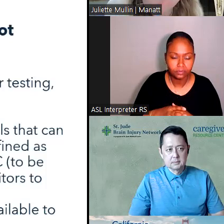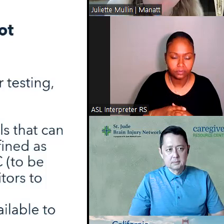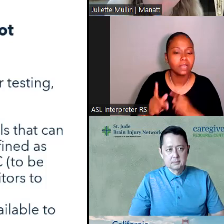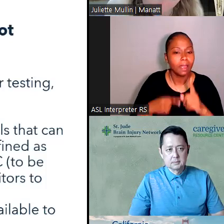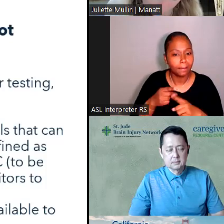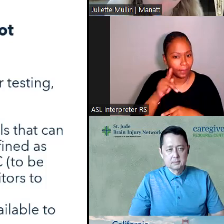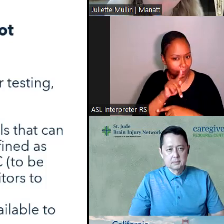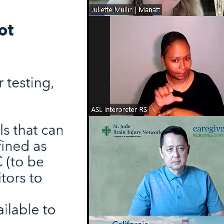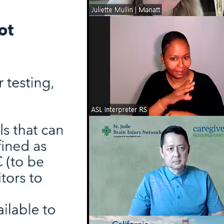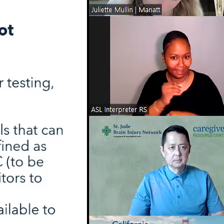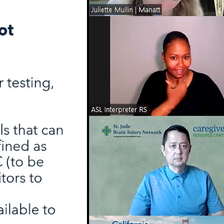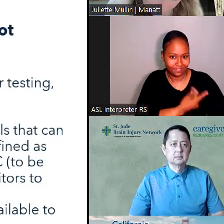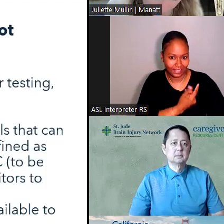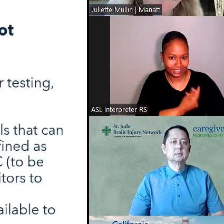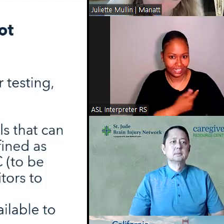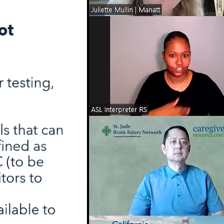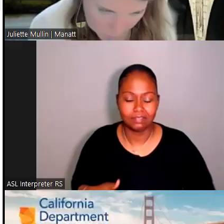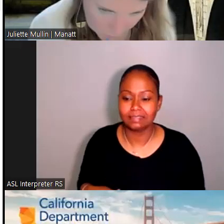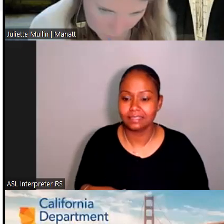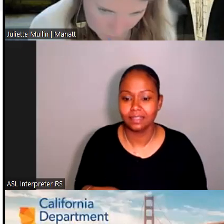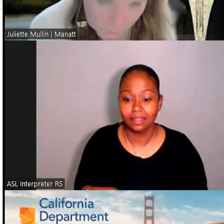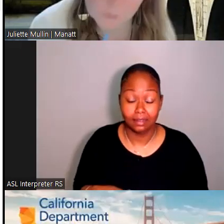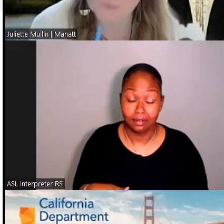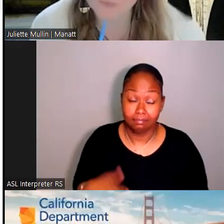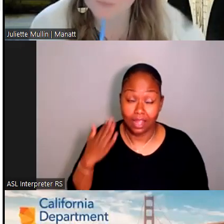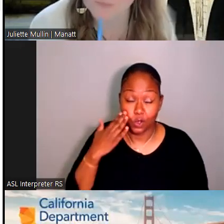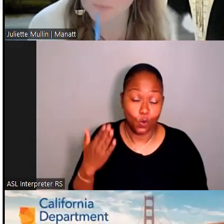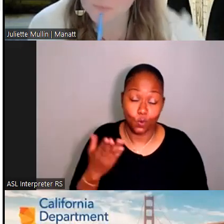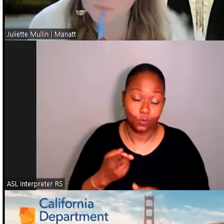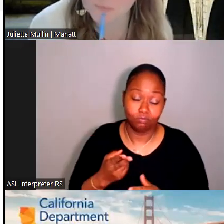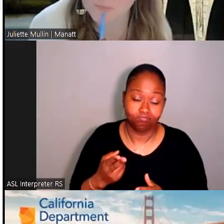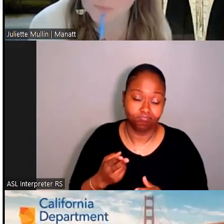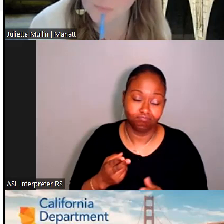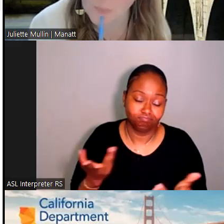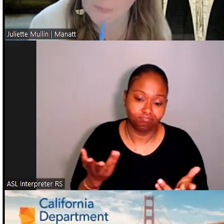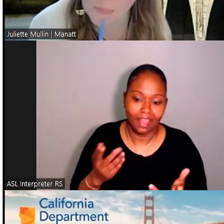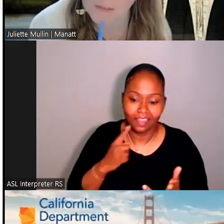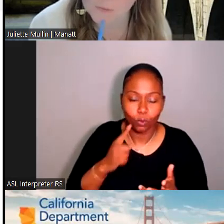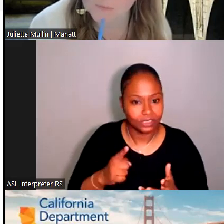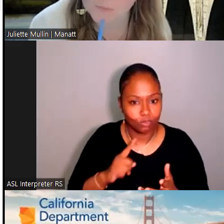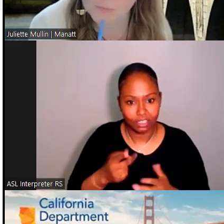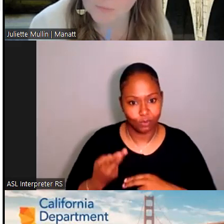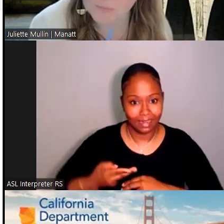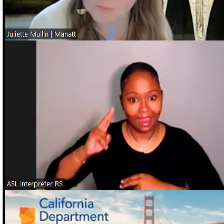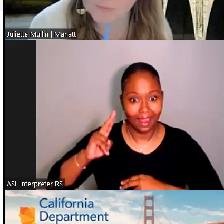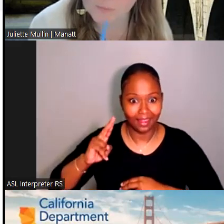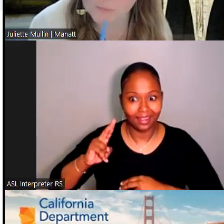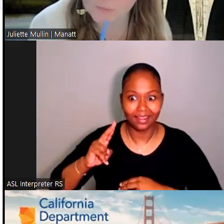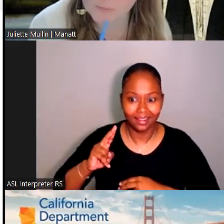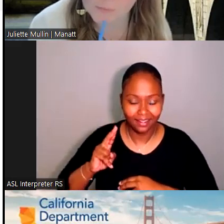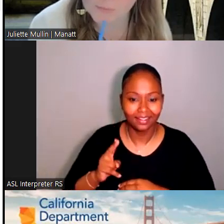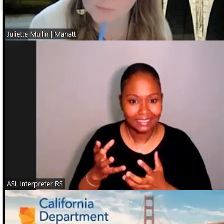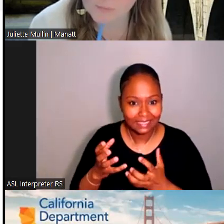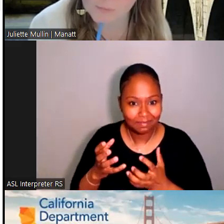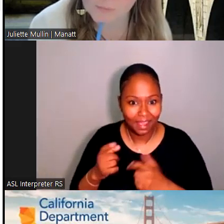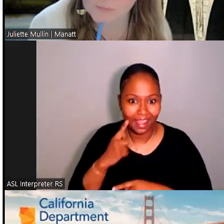that there's obviously very high demand at the outset of the pandemic, and large state orders that were